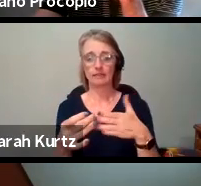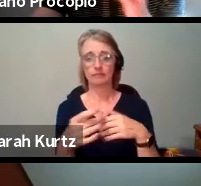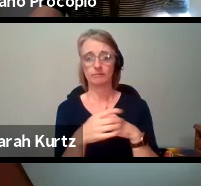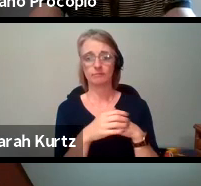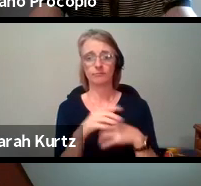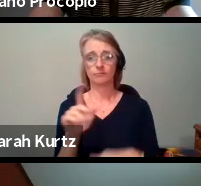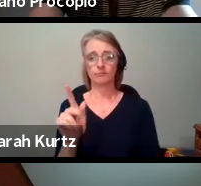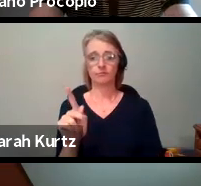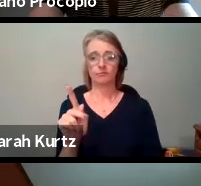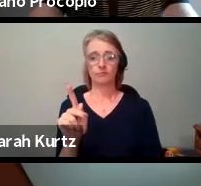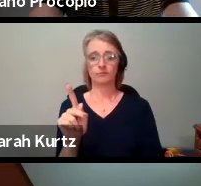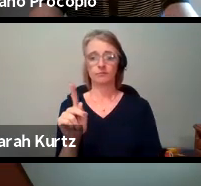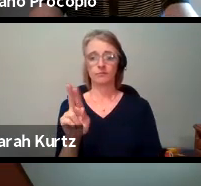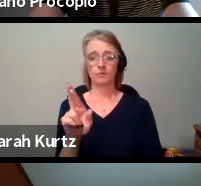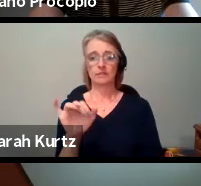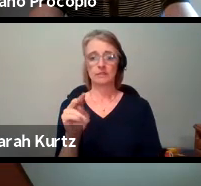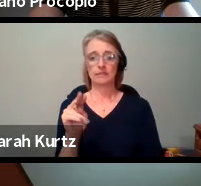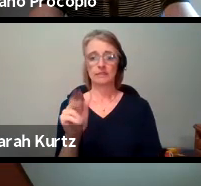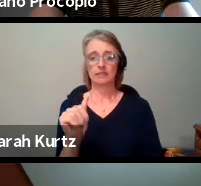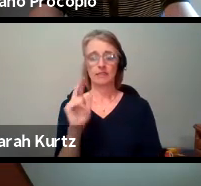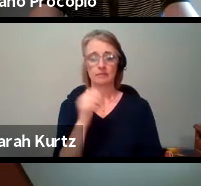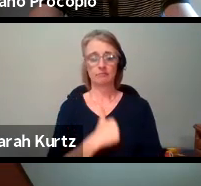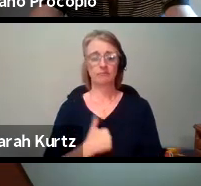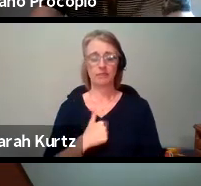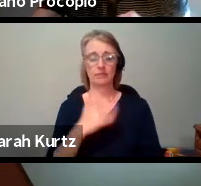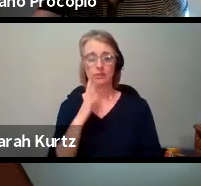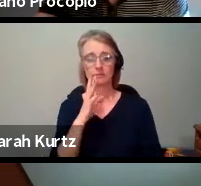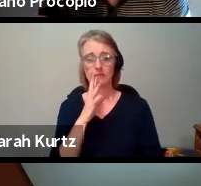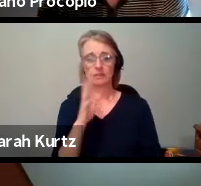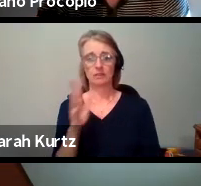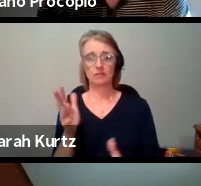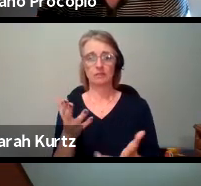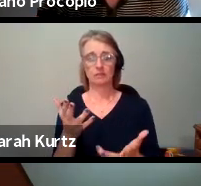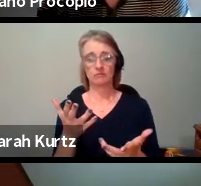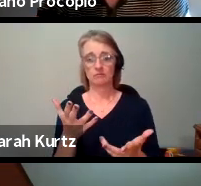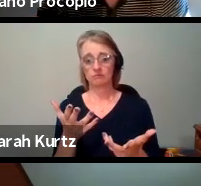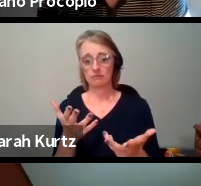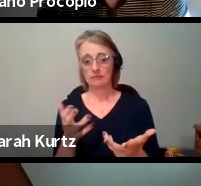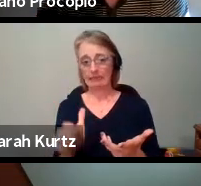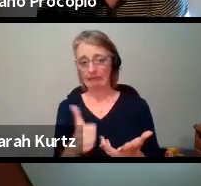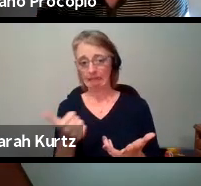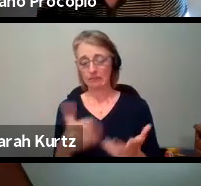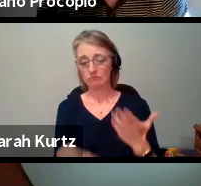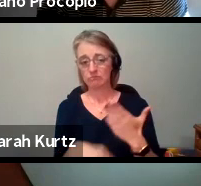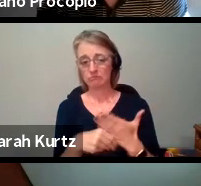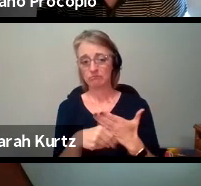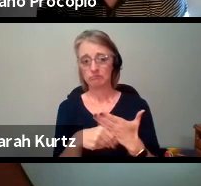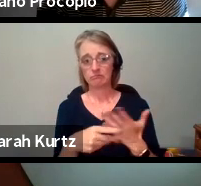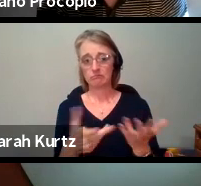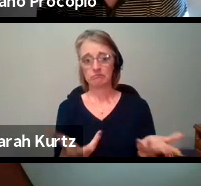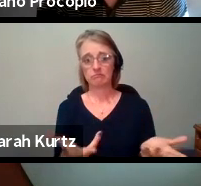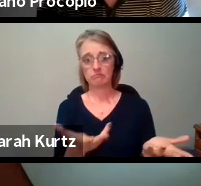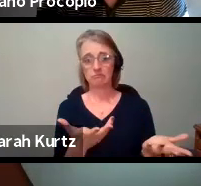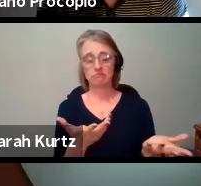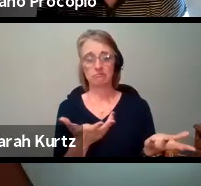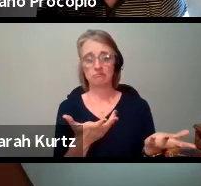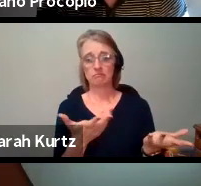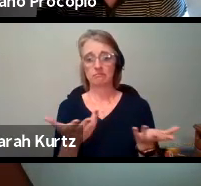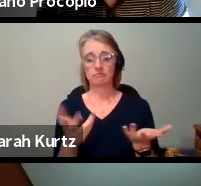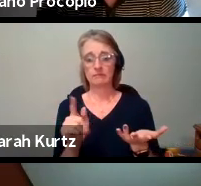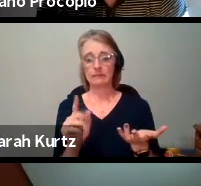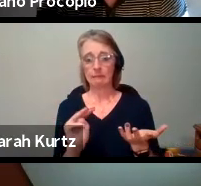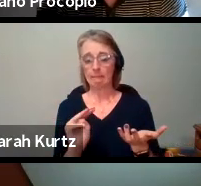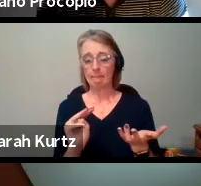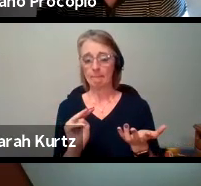know, Christina, you didn't get to speak, but I would encourage you to close us out if you want to. If not, Dr. Sparkman Barnes or Kim